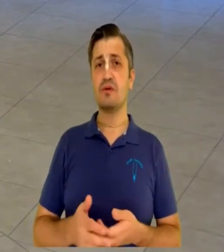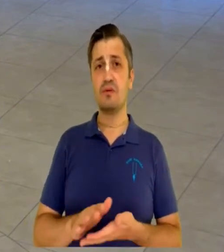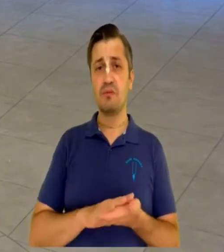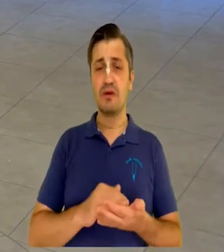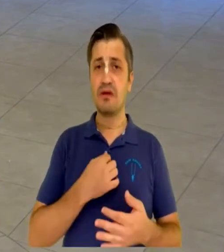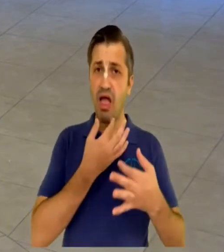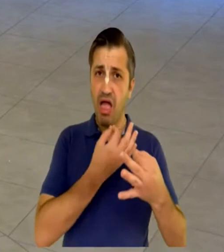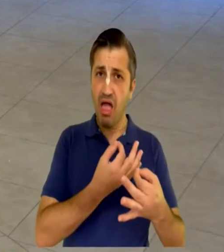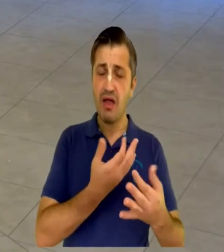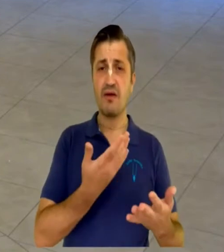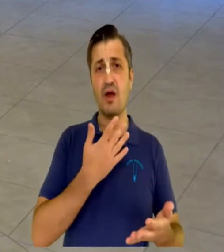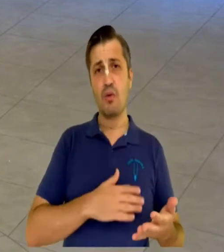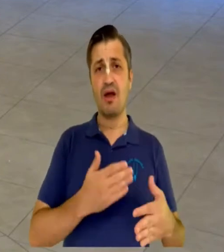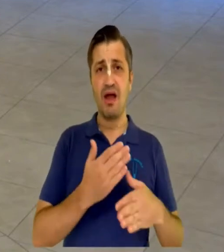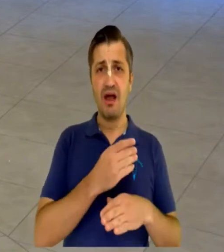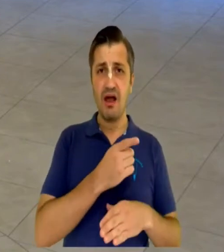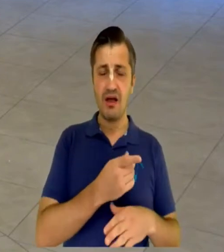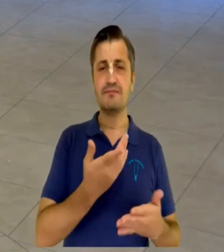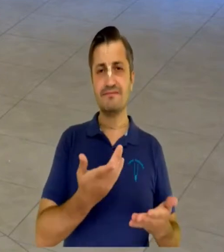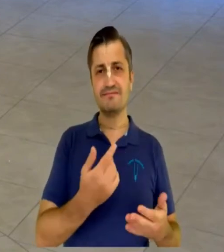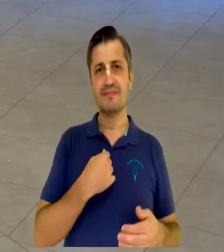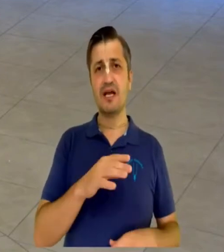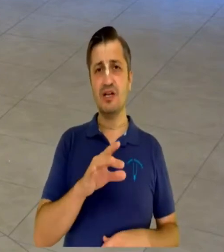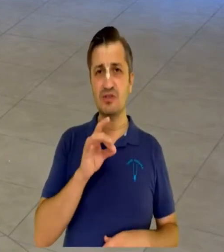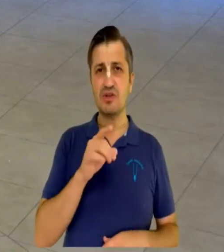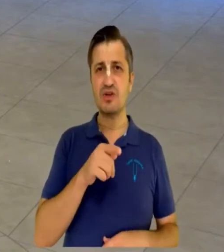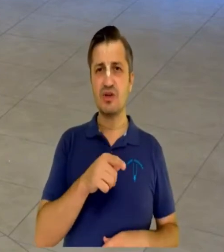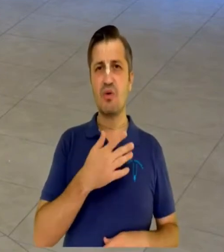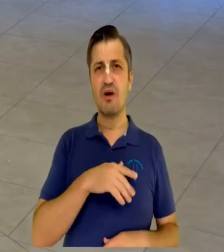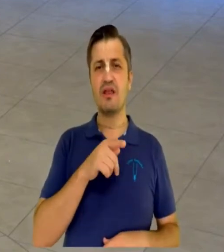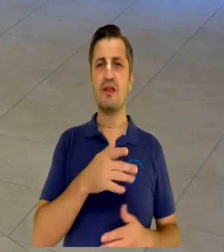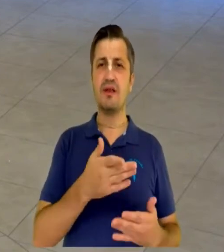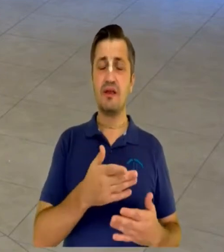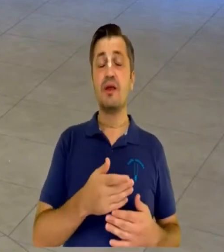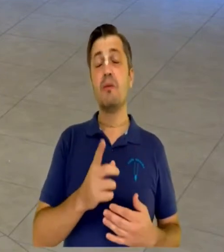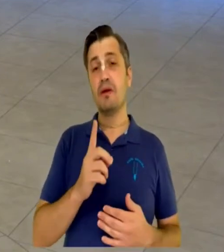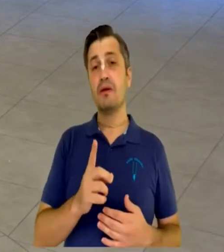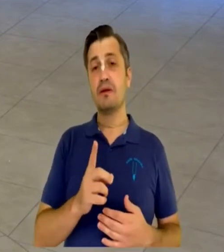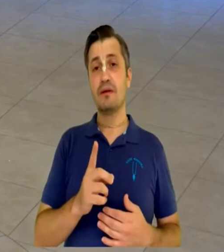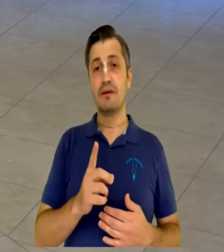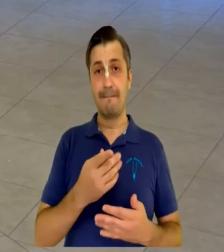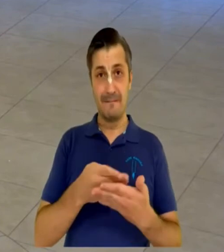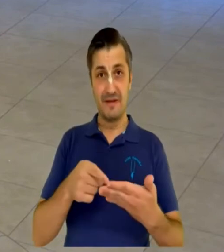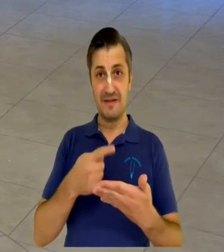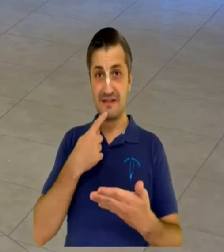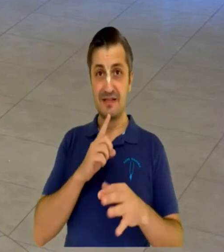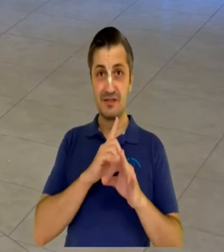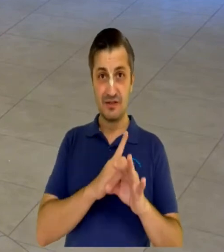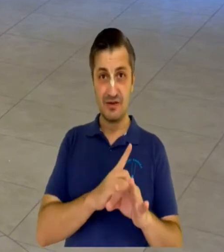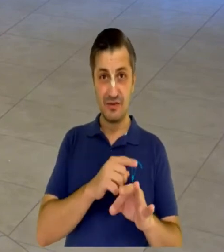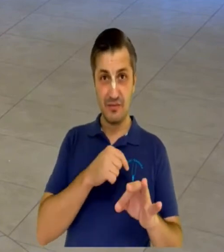this verse, I was going to come to this now as well. This verse describes that the Supreme Person